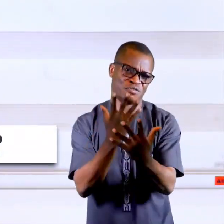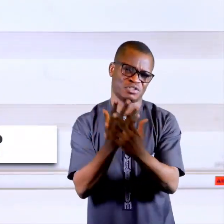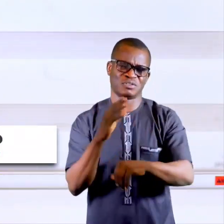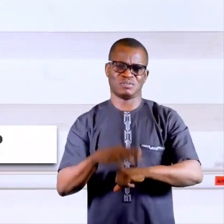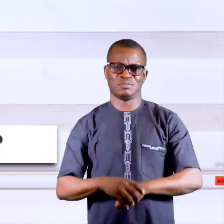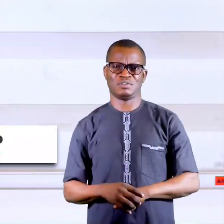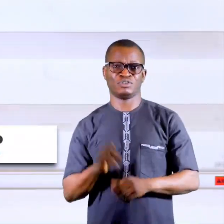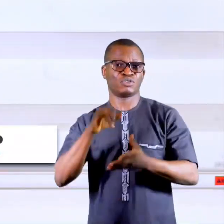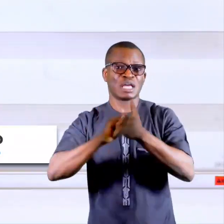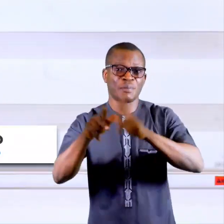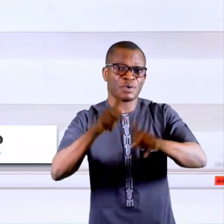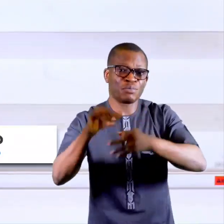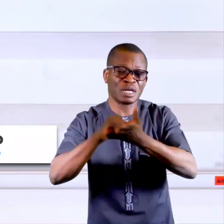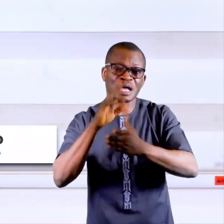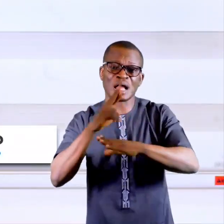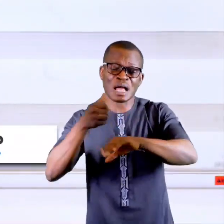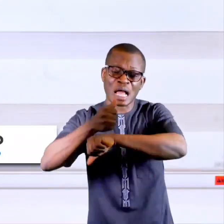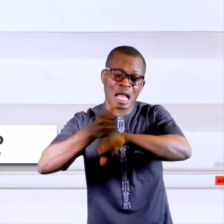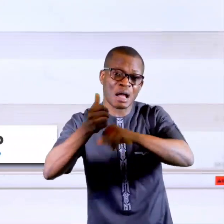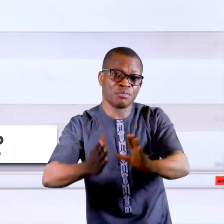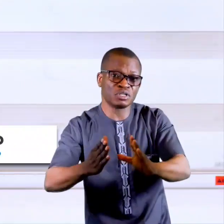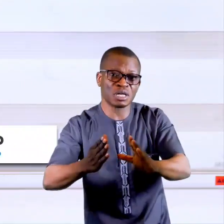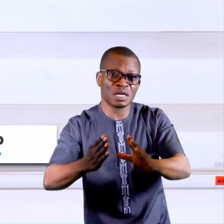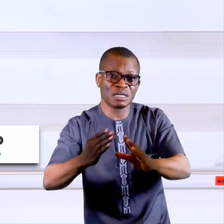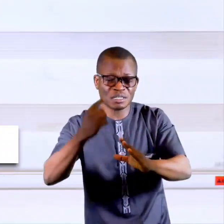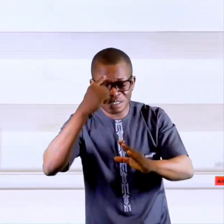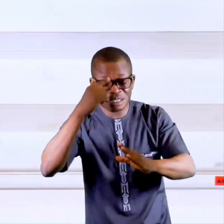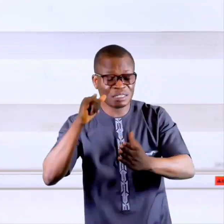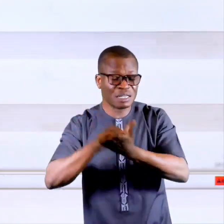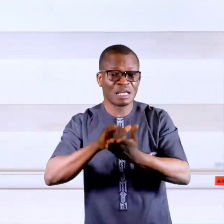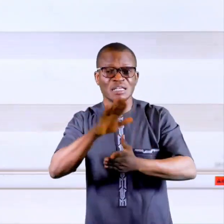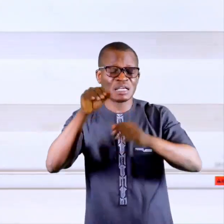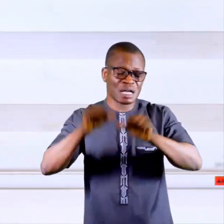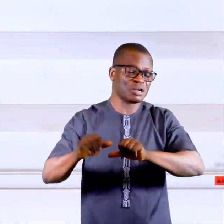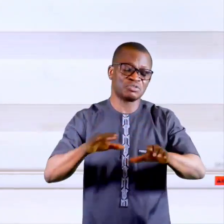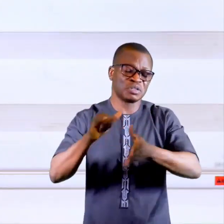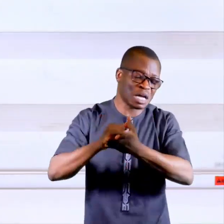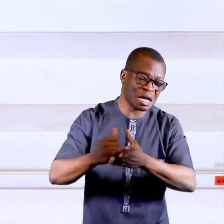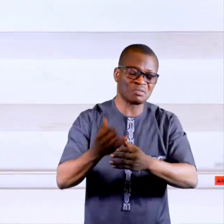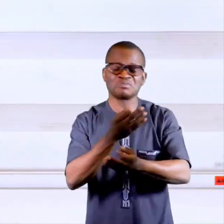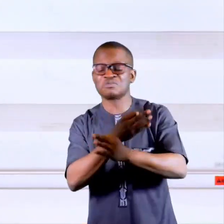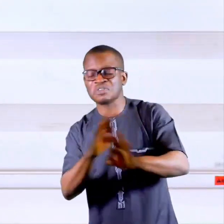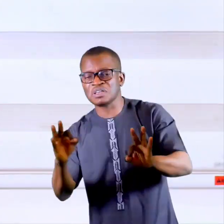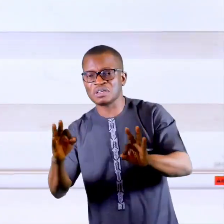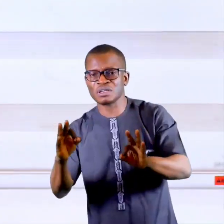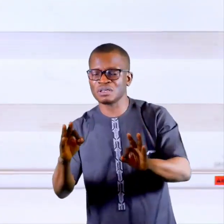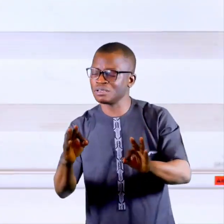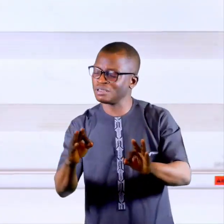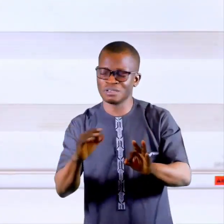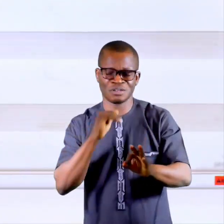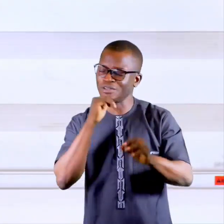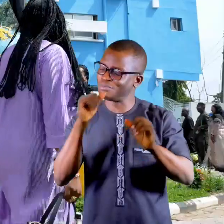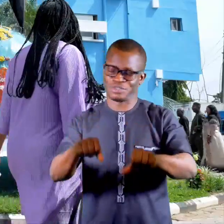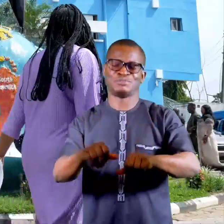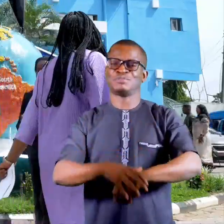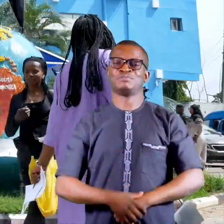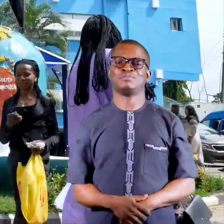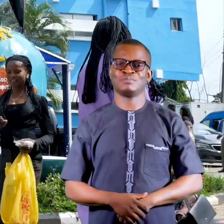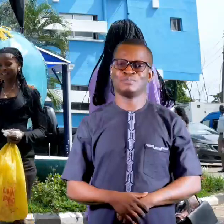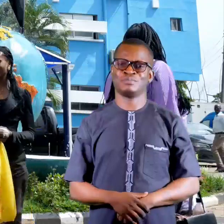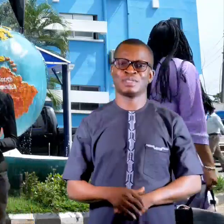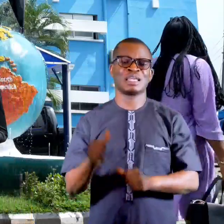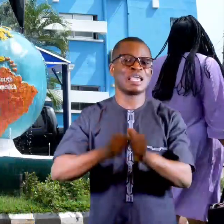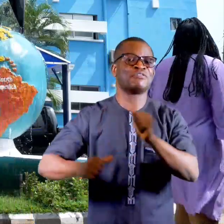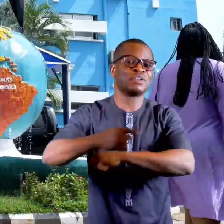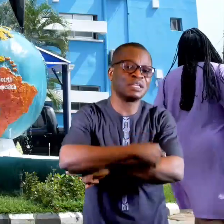as deterrents to people who might think that they can commit such heinous crimes and get away with it. On